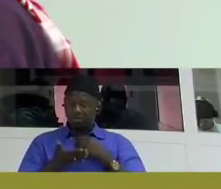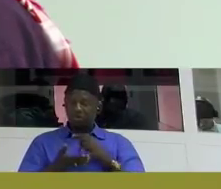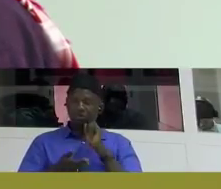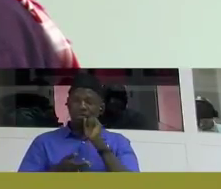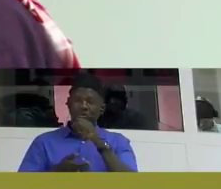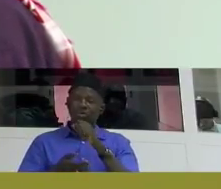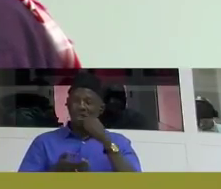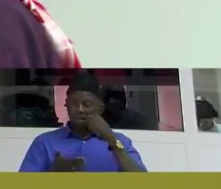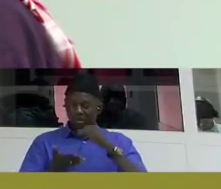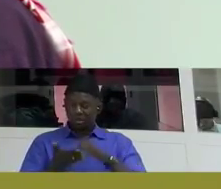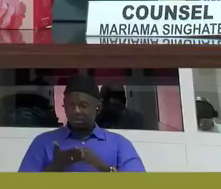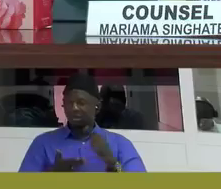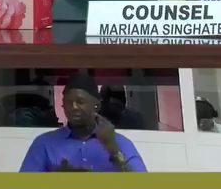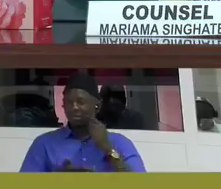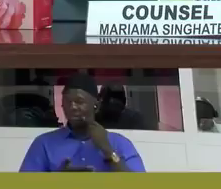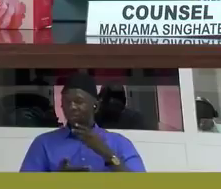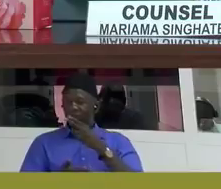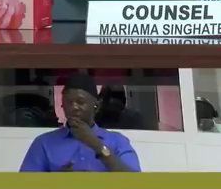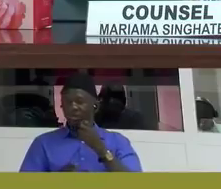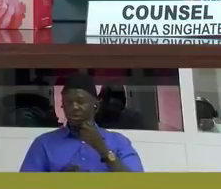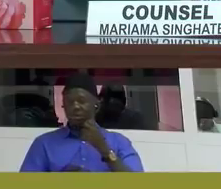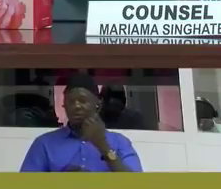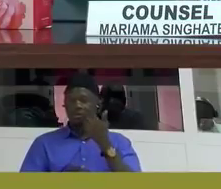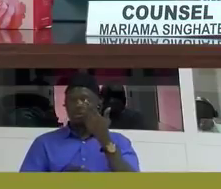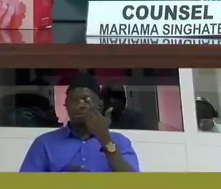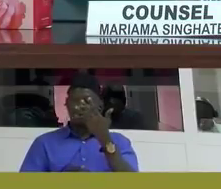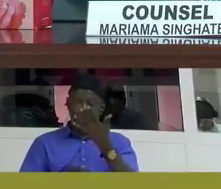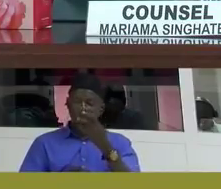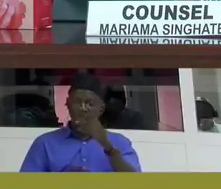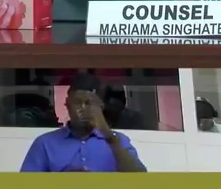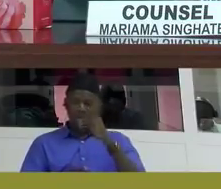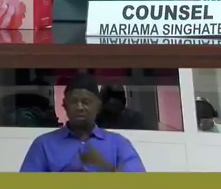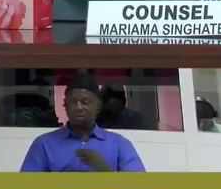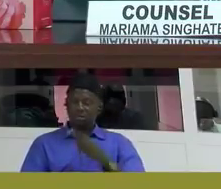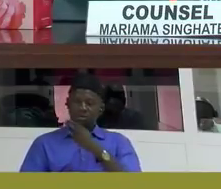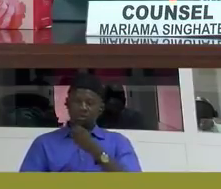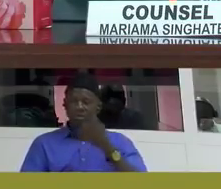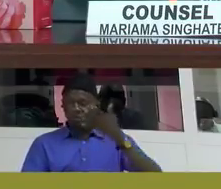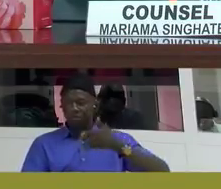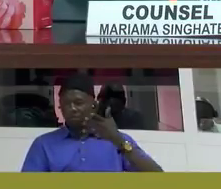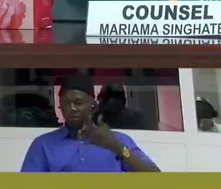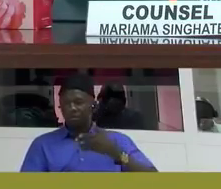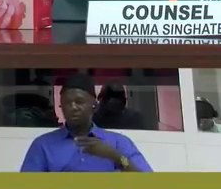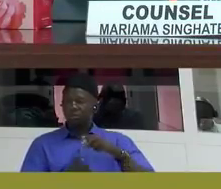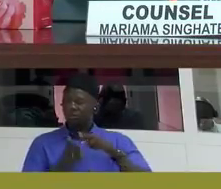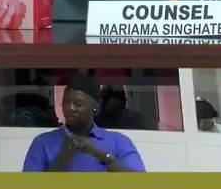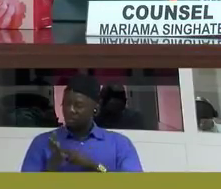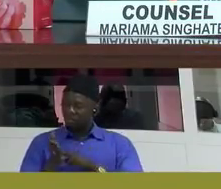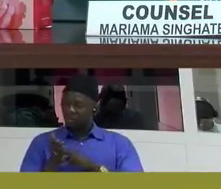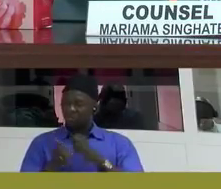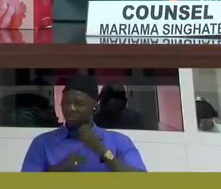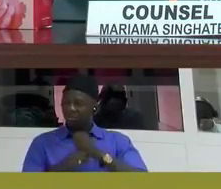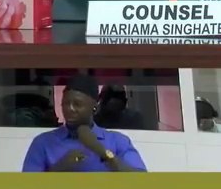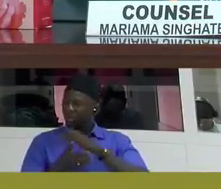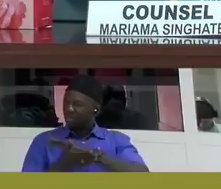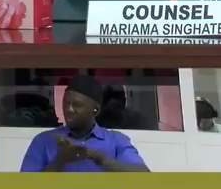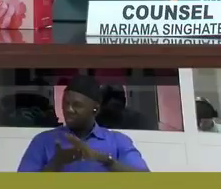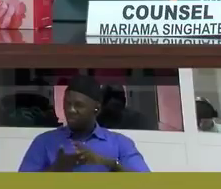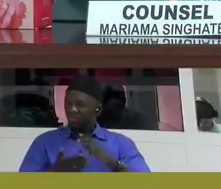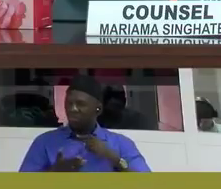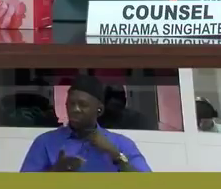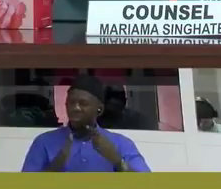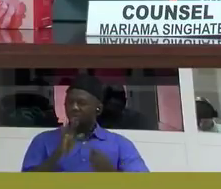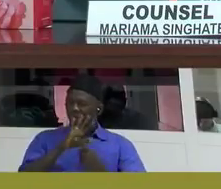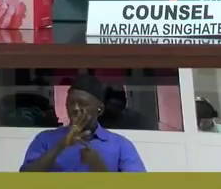25th December 2015, seeking clarification on the significance of His